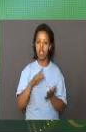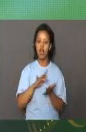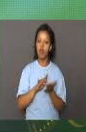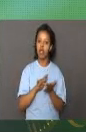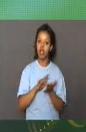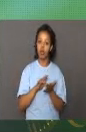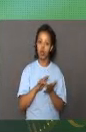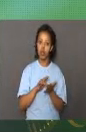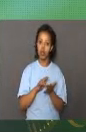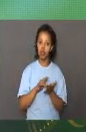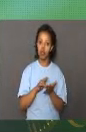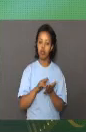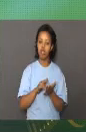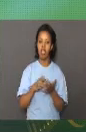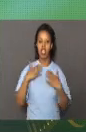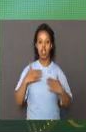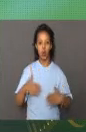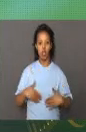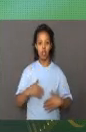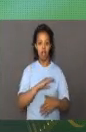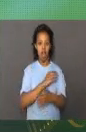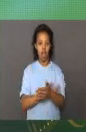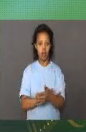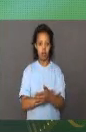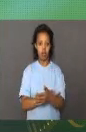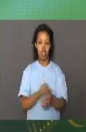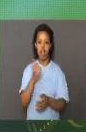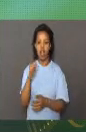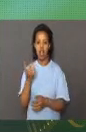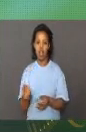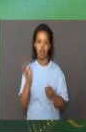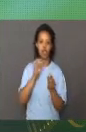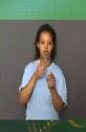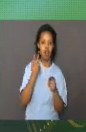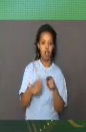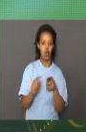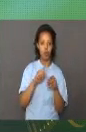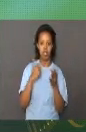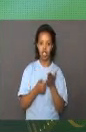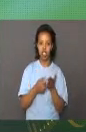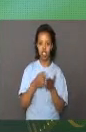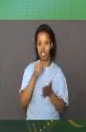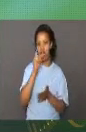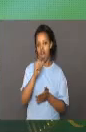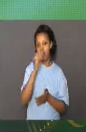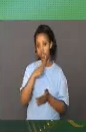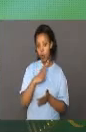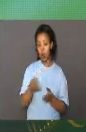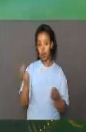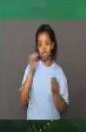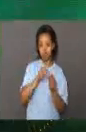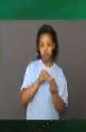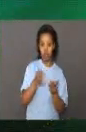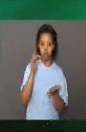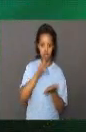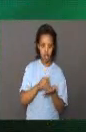not provide immunity, which means the person could be infected again.